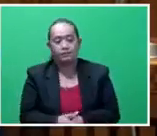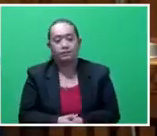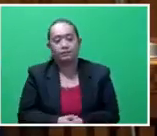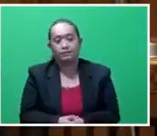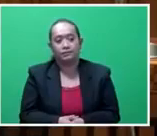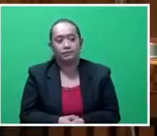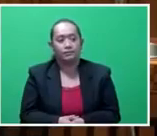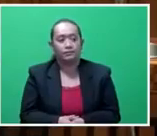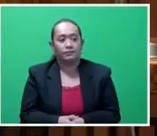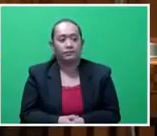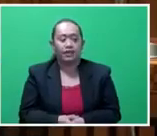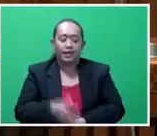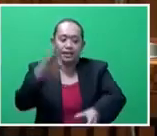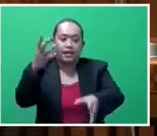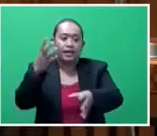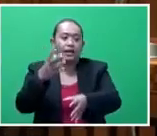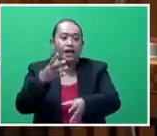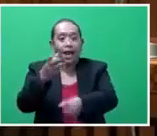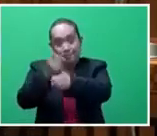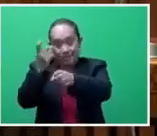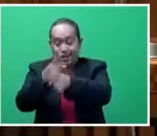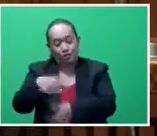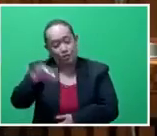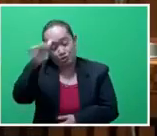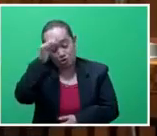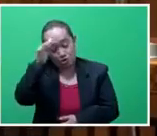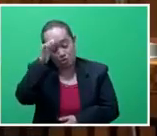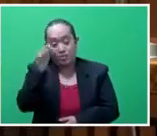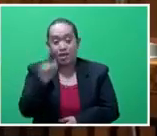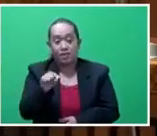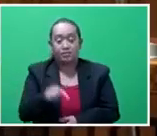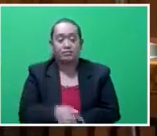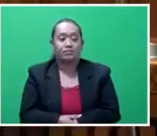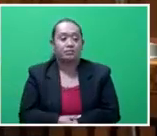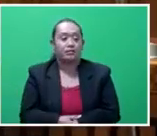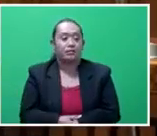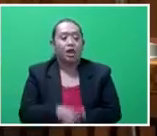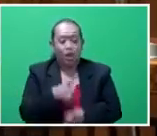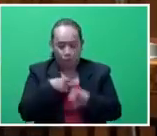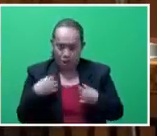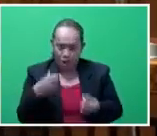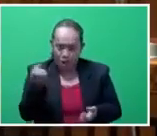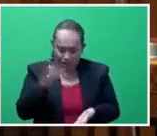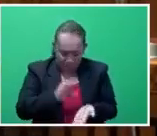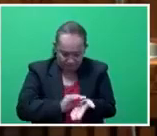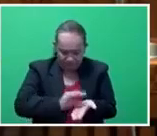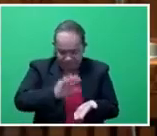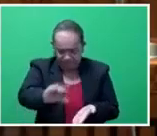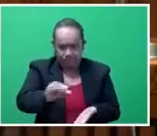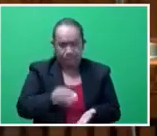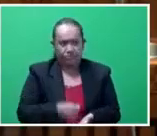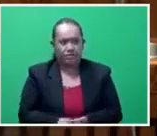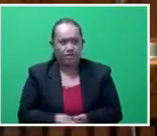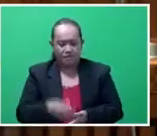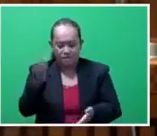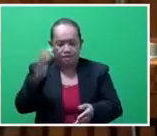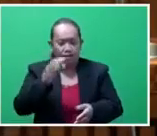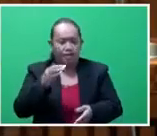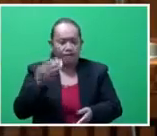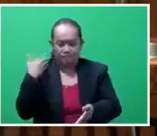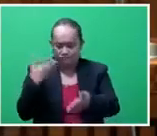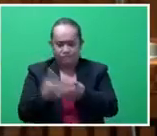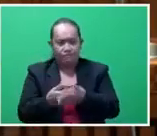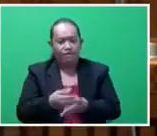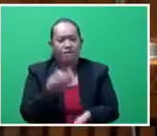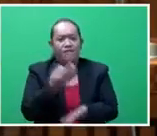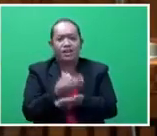the update is concerned, the Honourable Member would know that we had allocated in the current financial year a sum